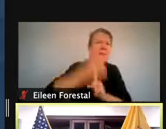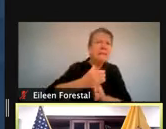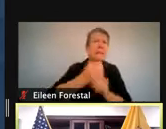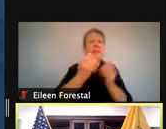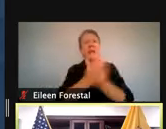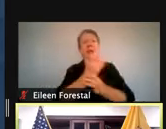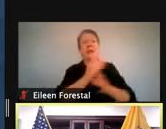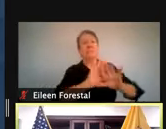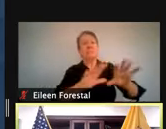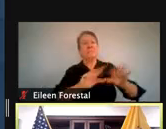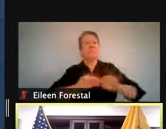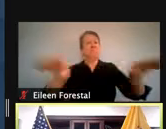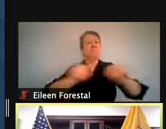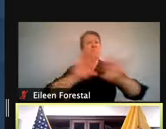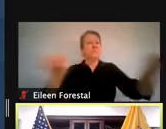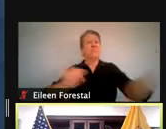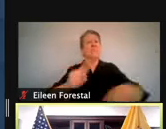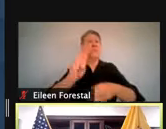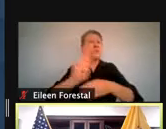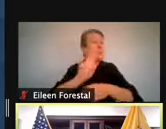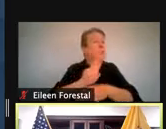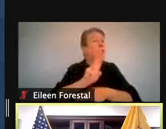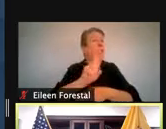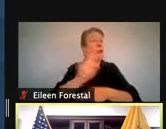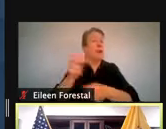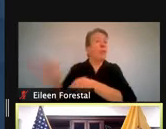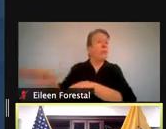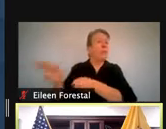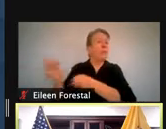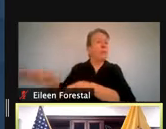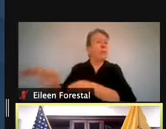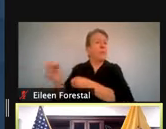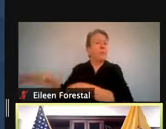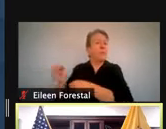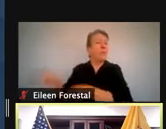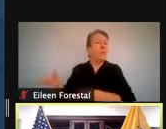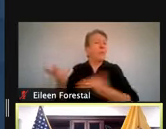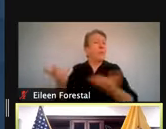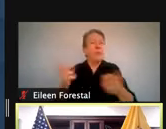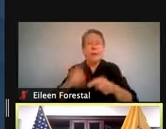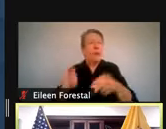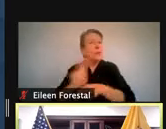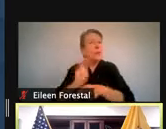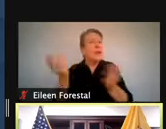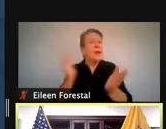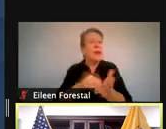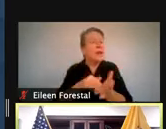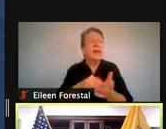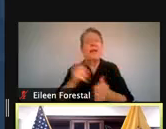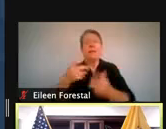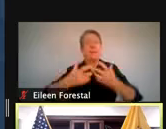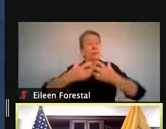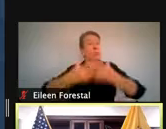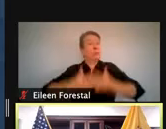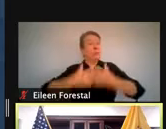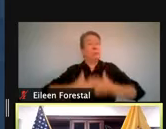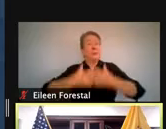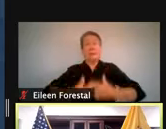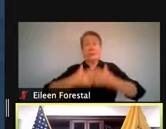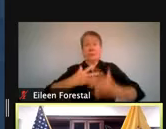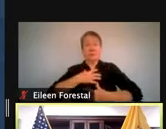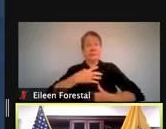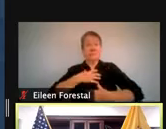are then expired. Ventilators, for the most part, there are exceptions to this. Ventilators,